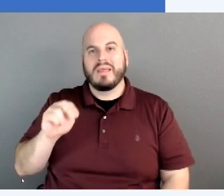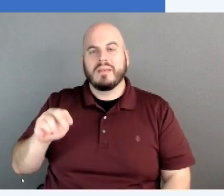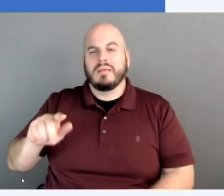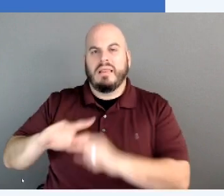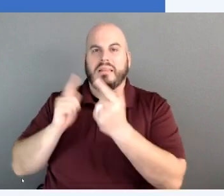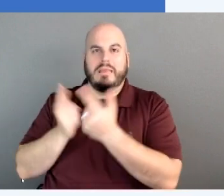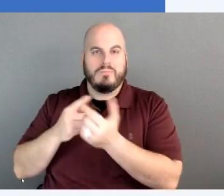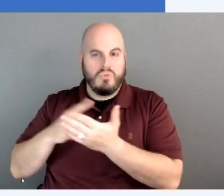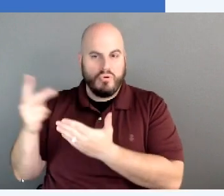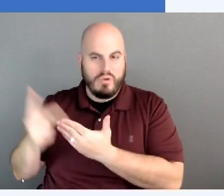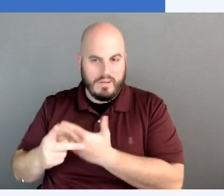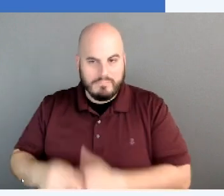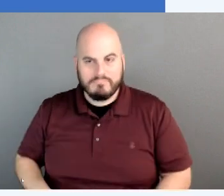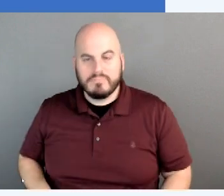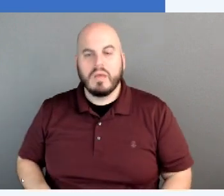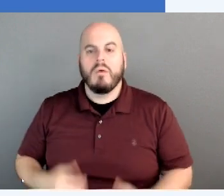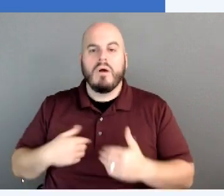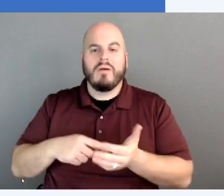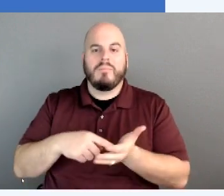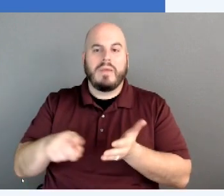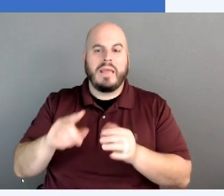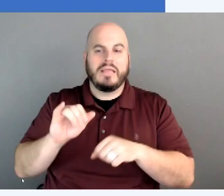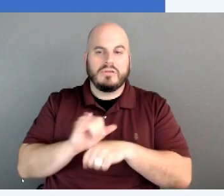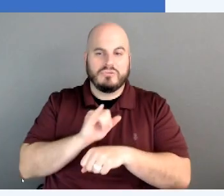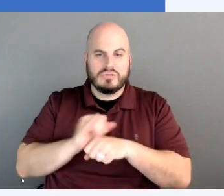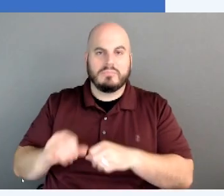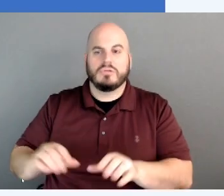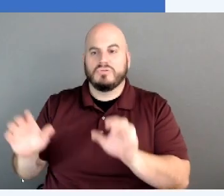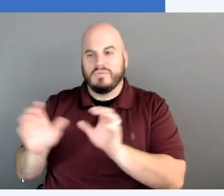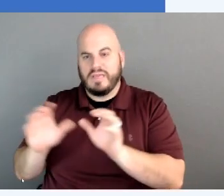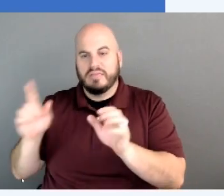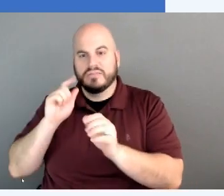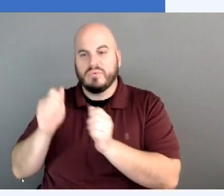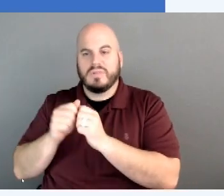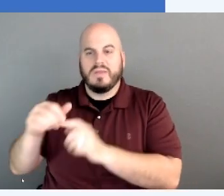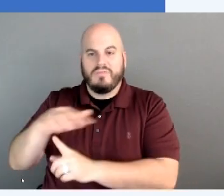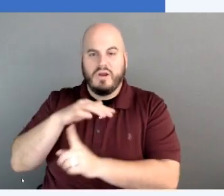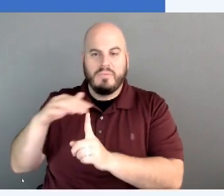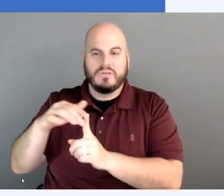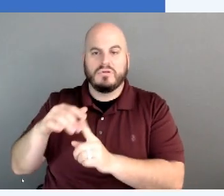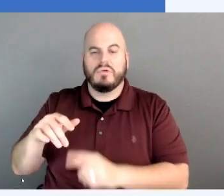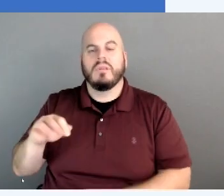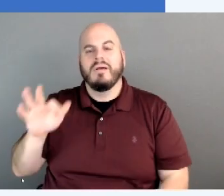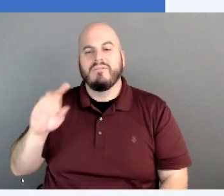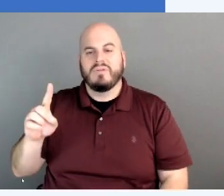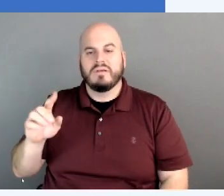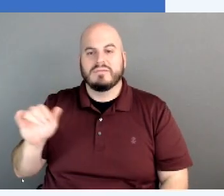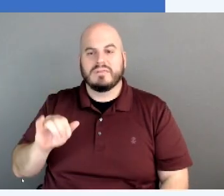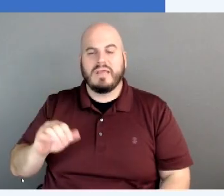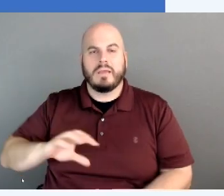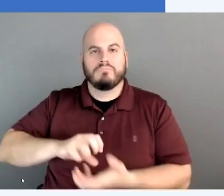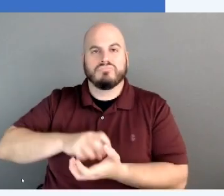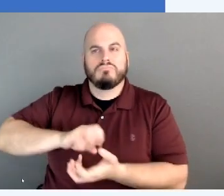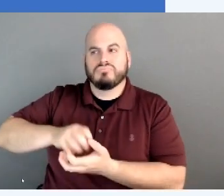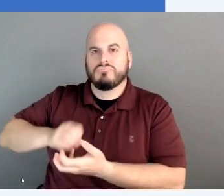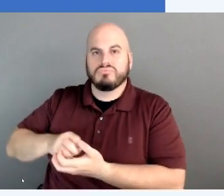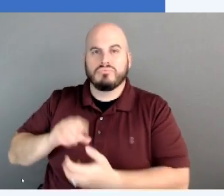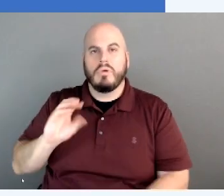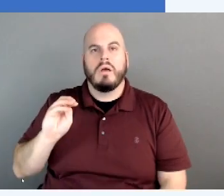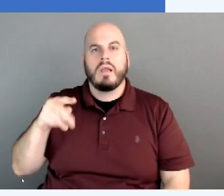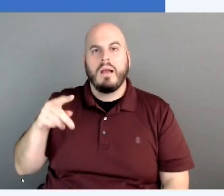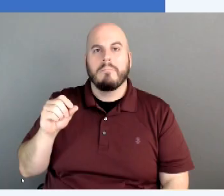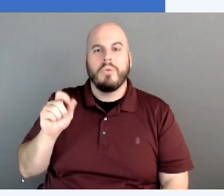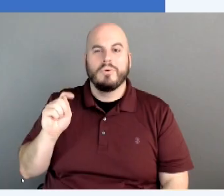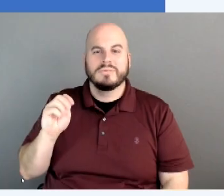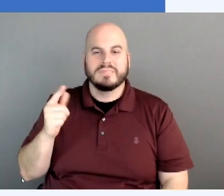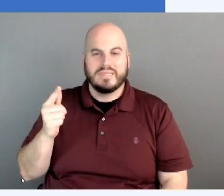which is going to help improve community food waste collection, composting, gardening, while offering paid internships and certifications in environmental